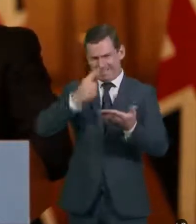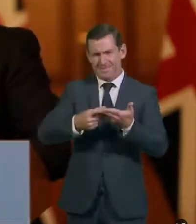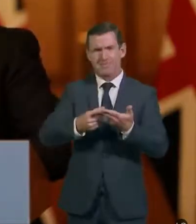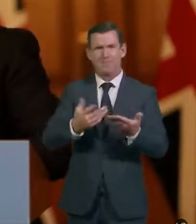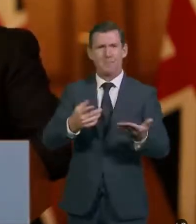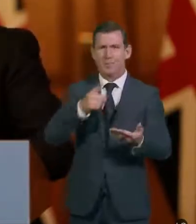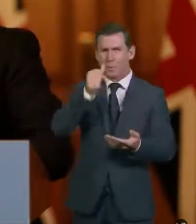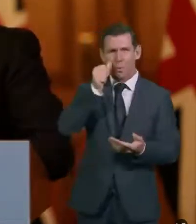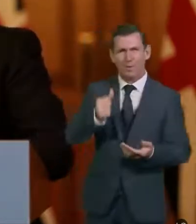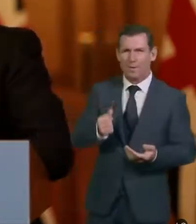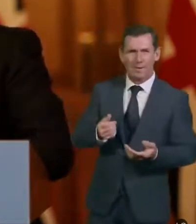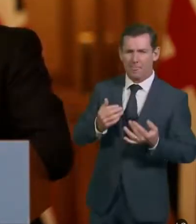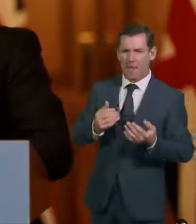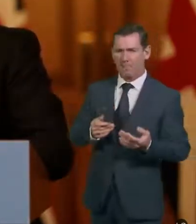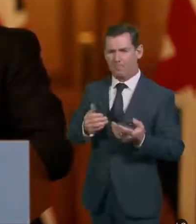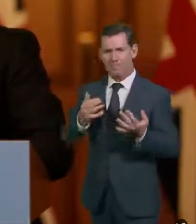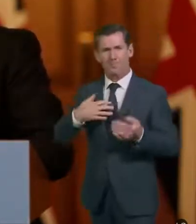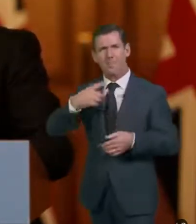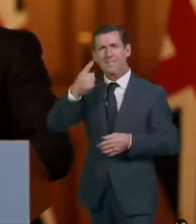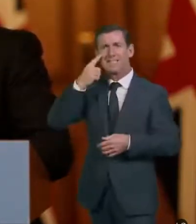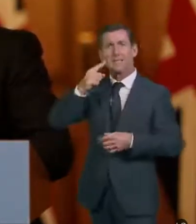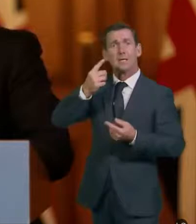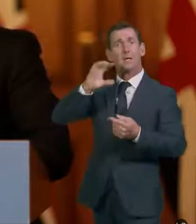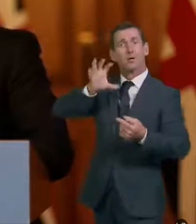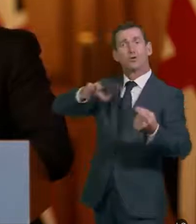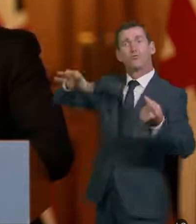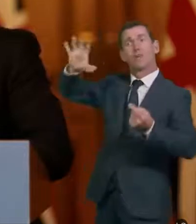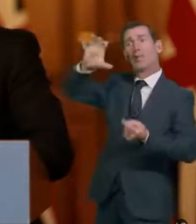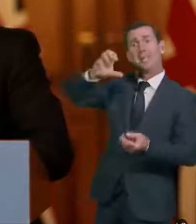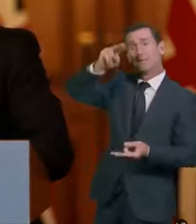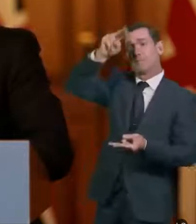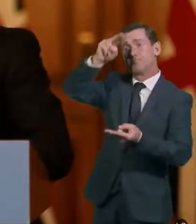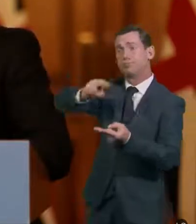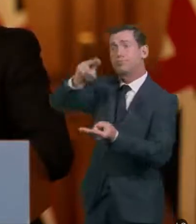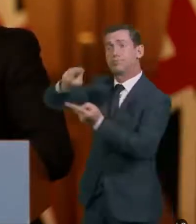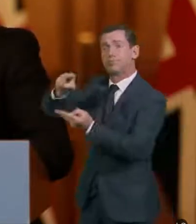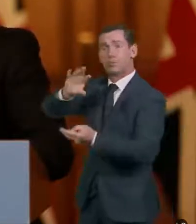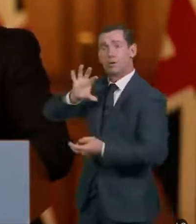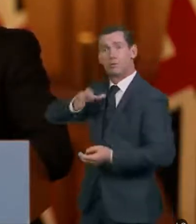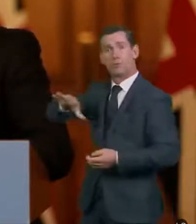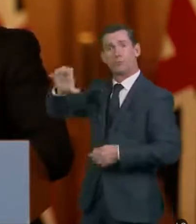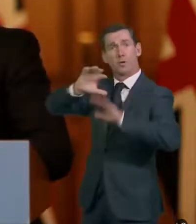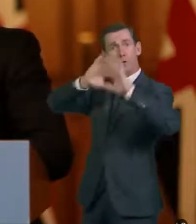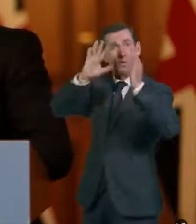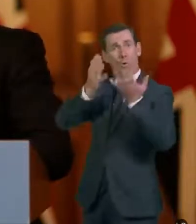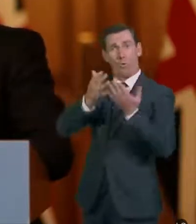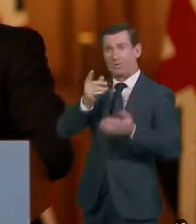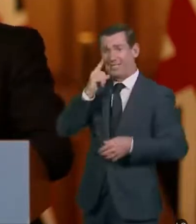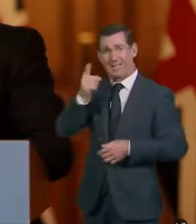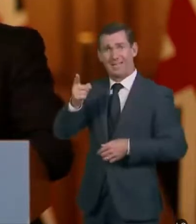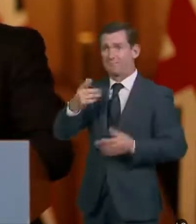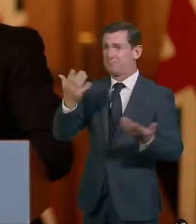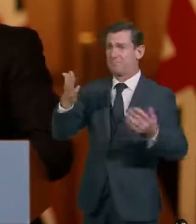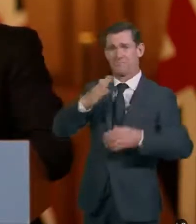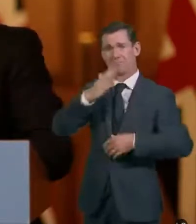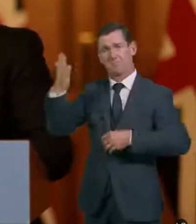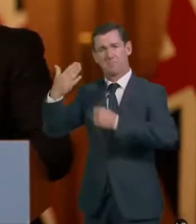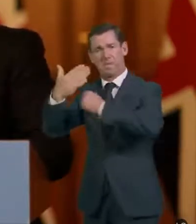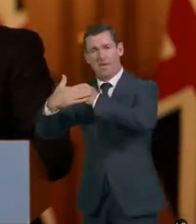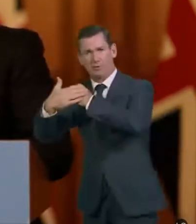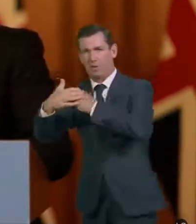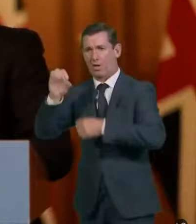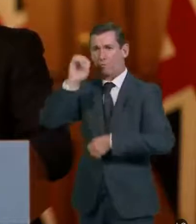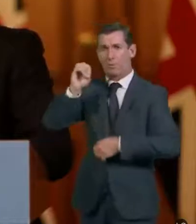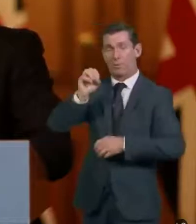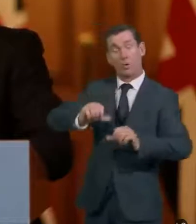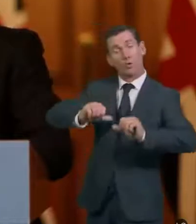countries that have been driving down COVID epidemics across the world, whether in East Asia or in Europe or wherever, have been taking this